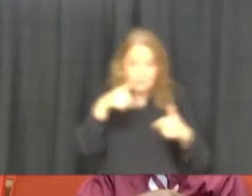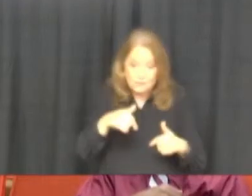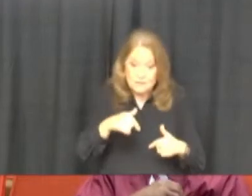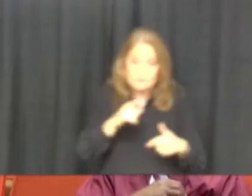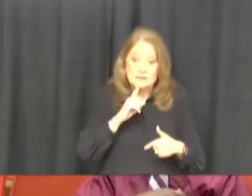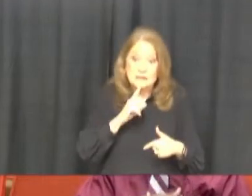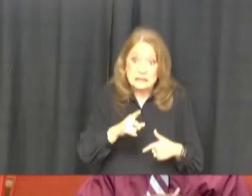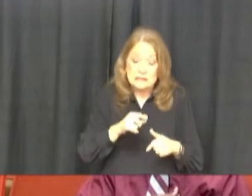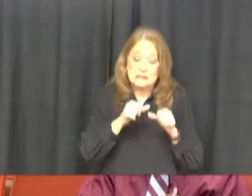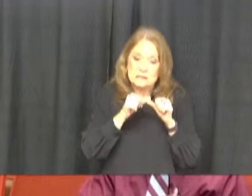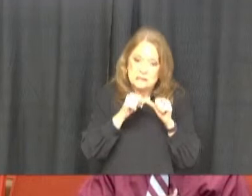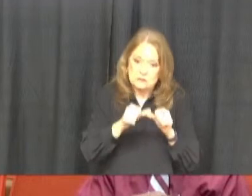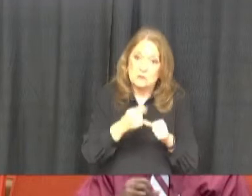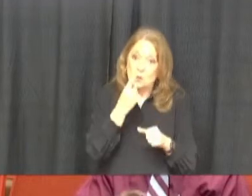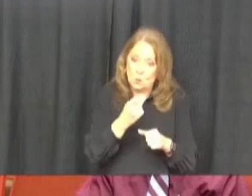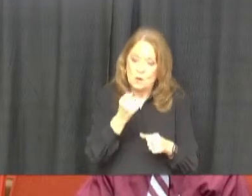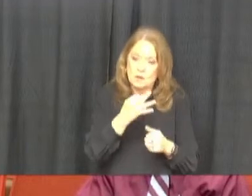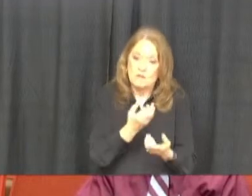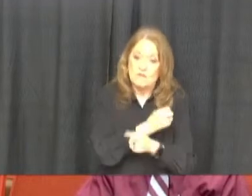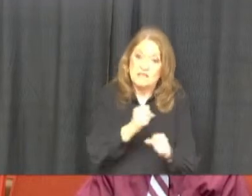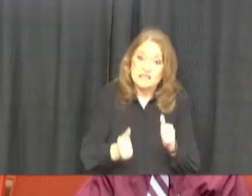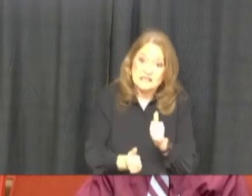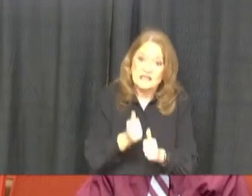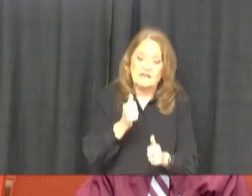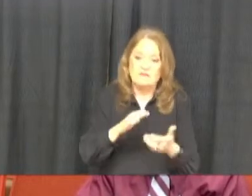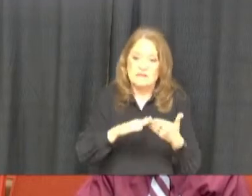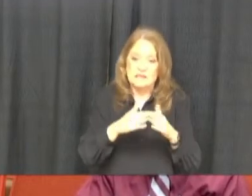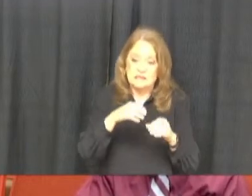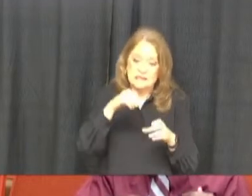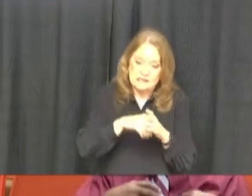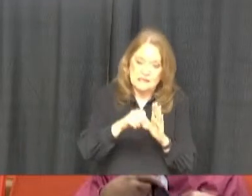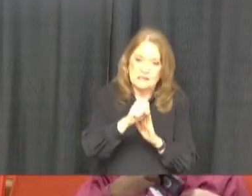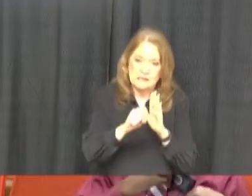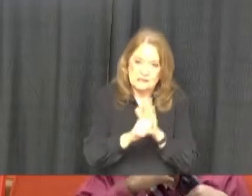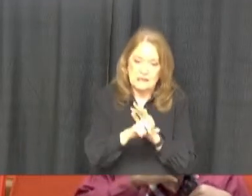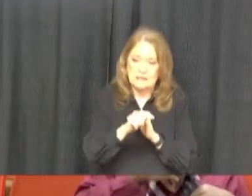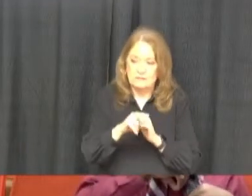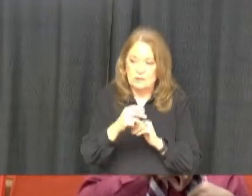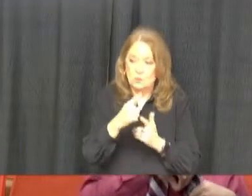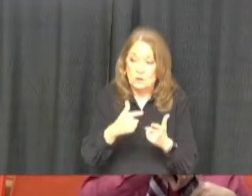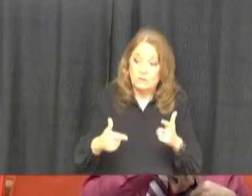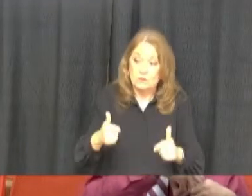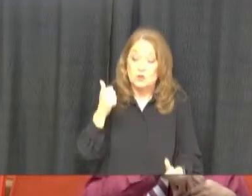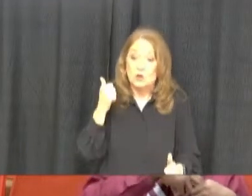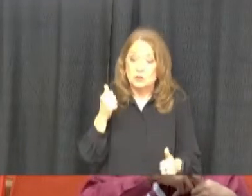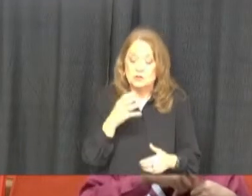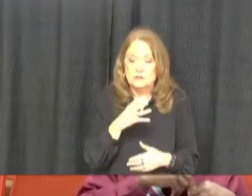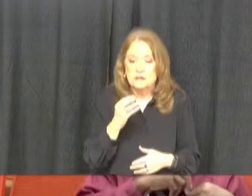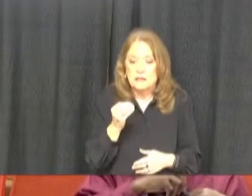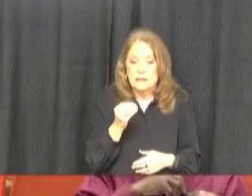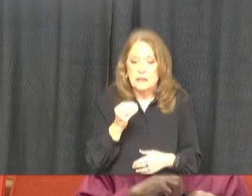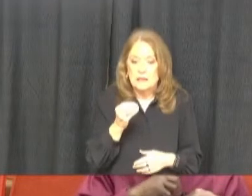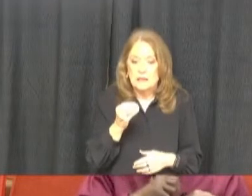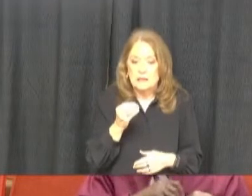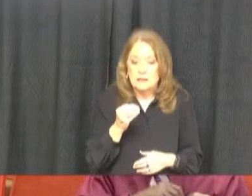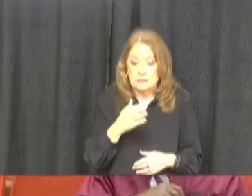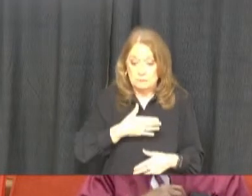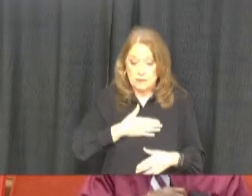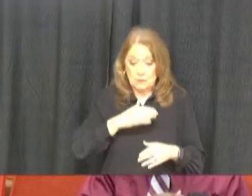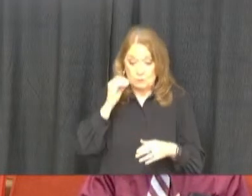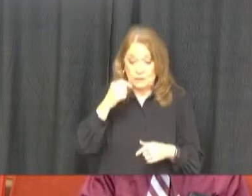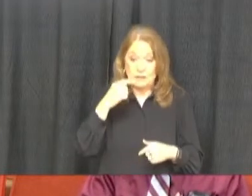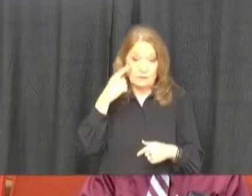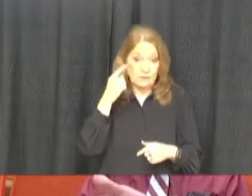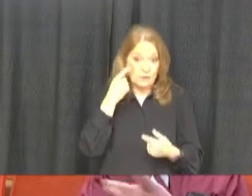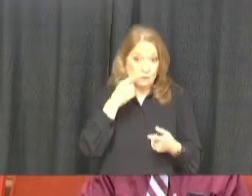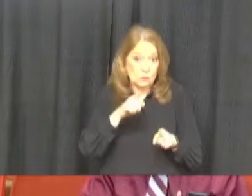it is continuously one of the safest cities and one of the largest. And obviously, in my opinion, and I